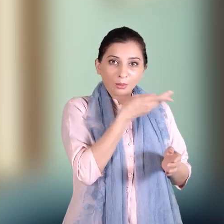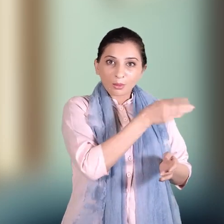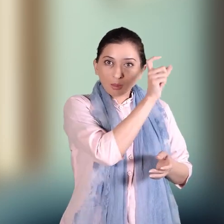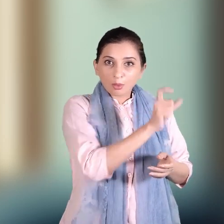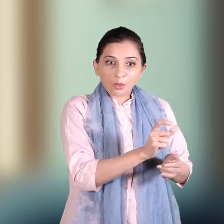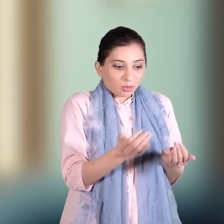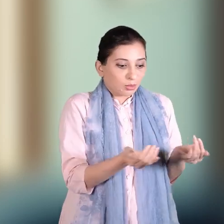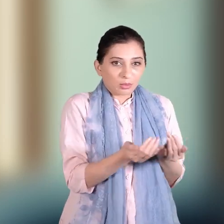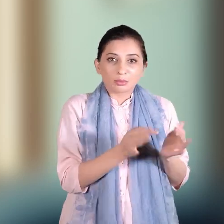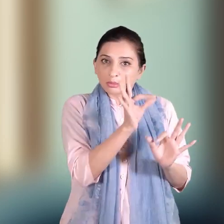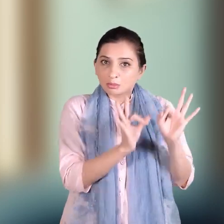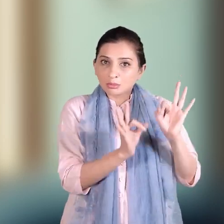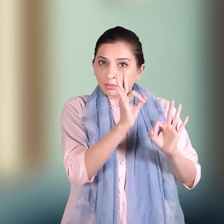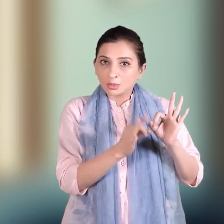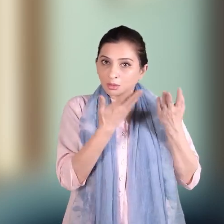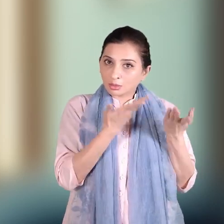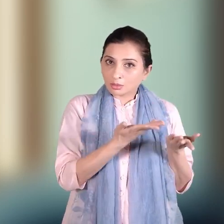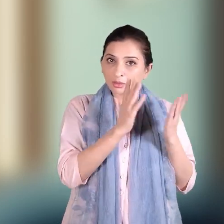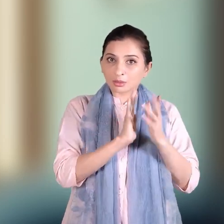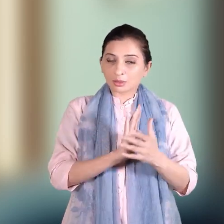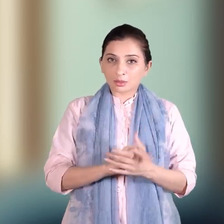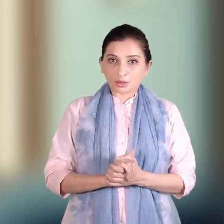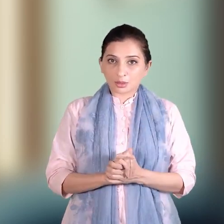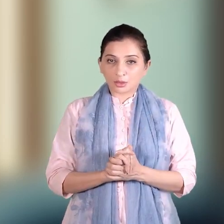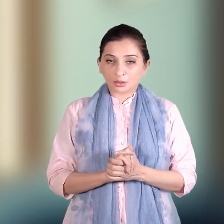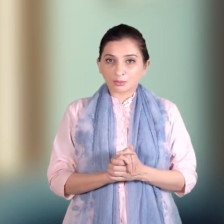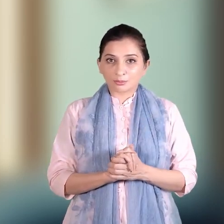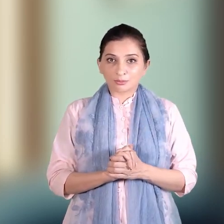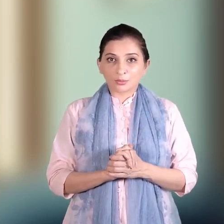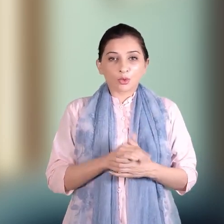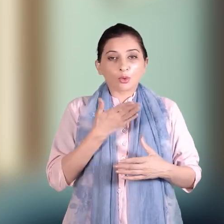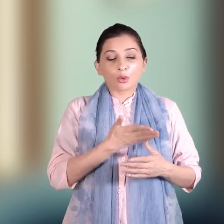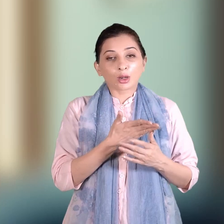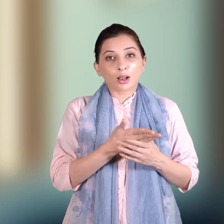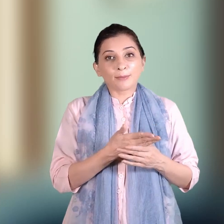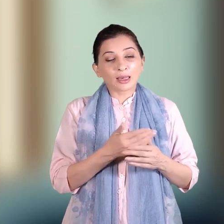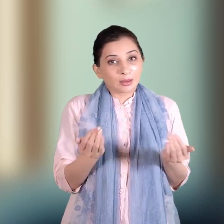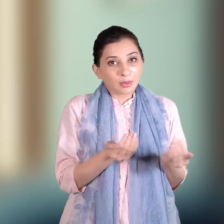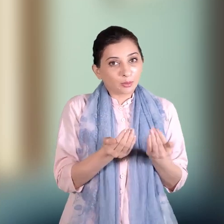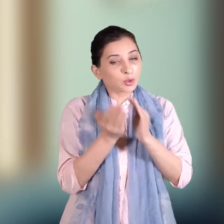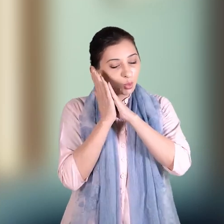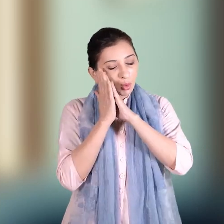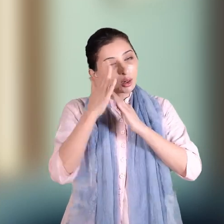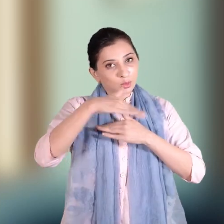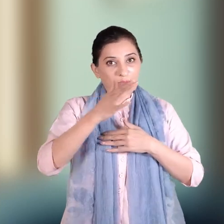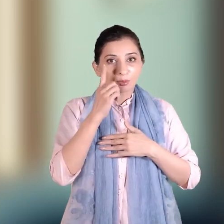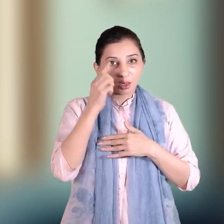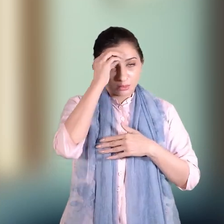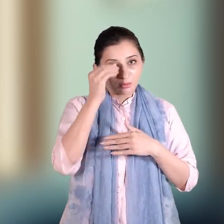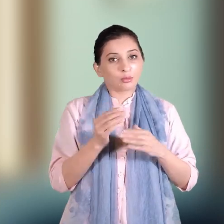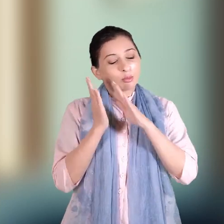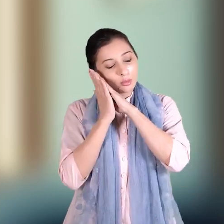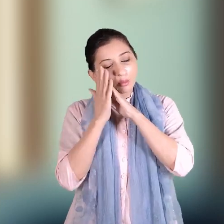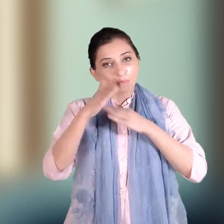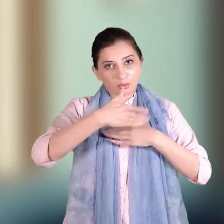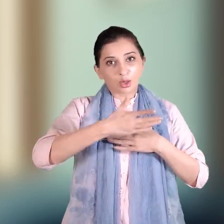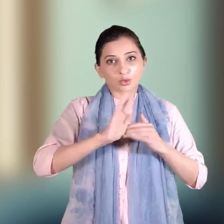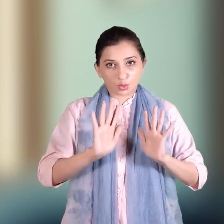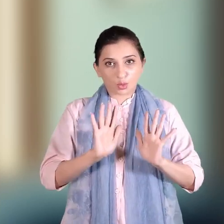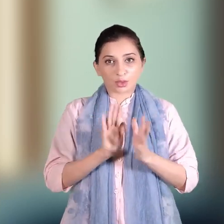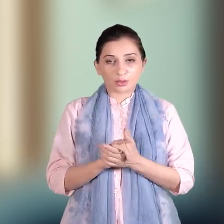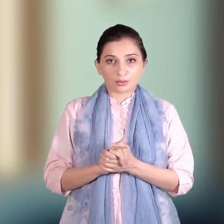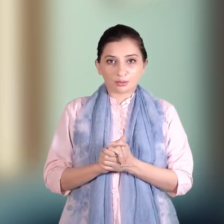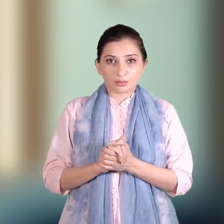because you have to take care of the baby and you have to first put the baby to sleep. Even though you're completely sleep deprived and you want to